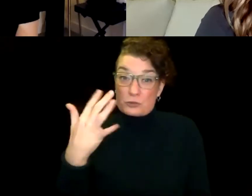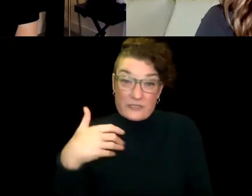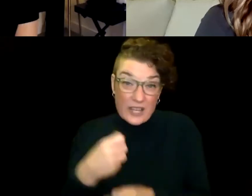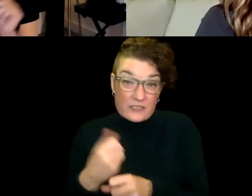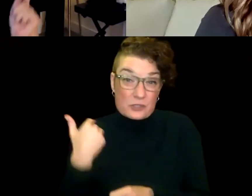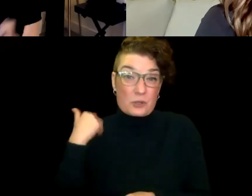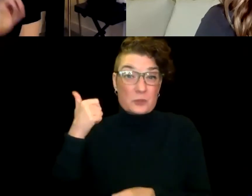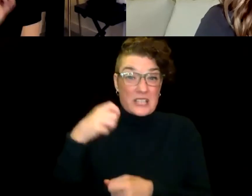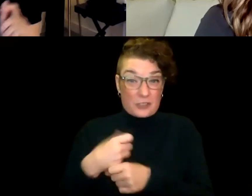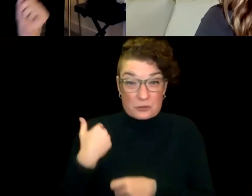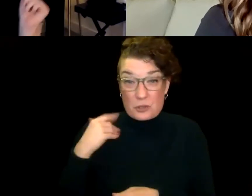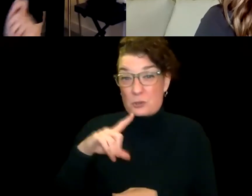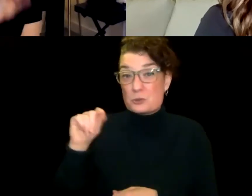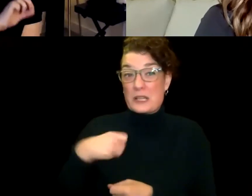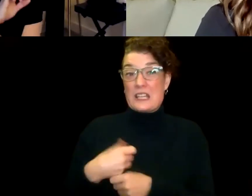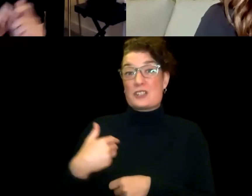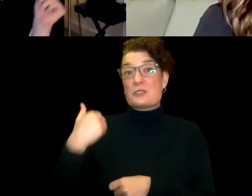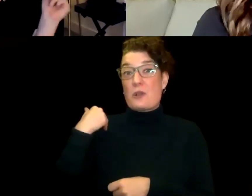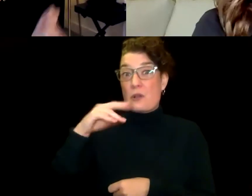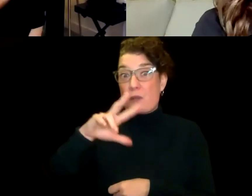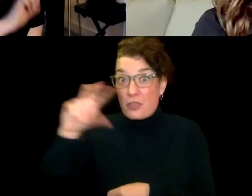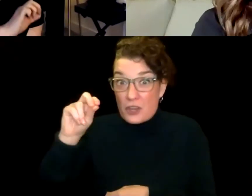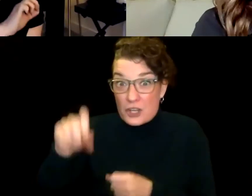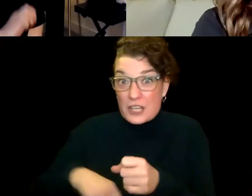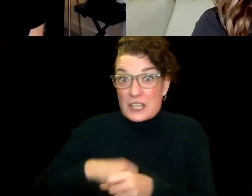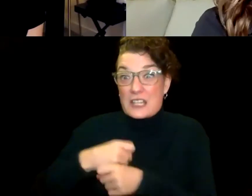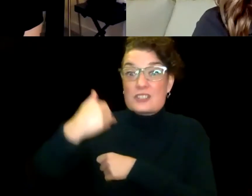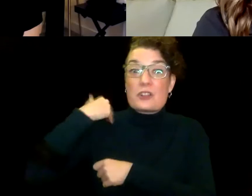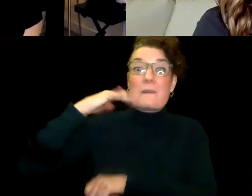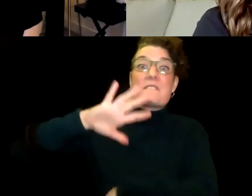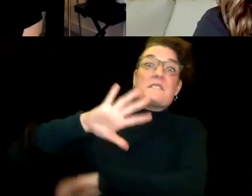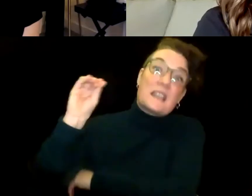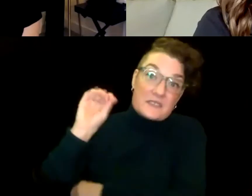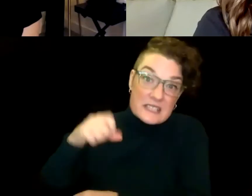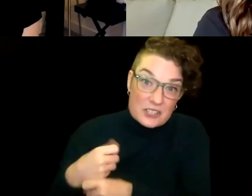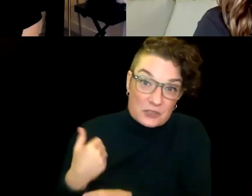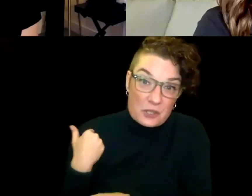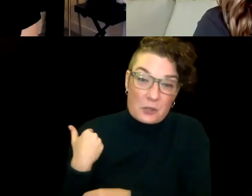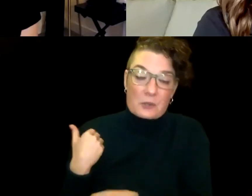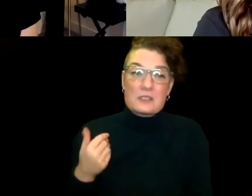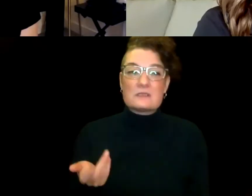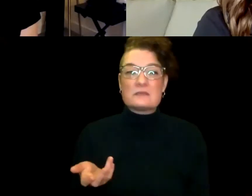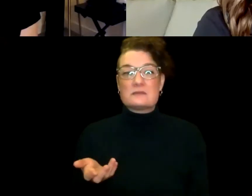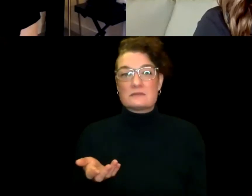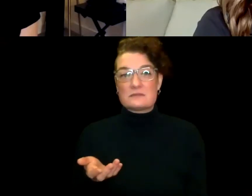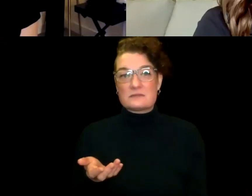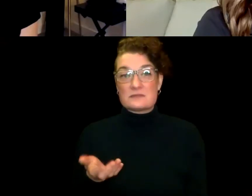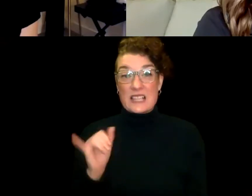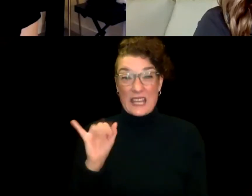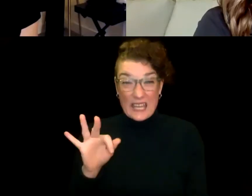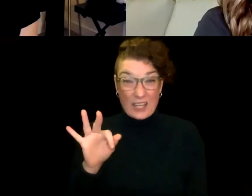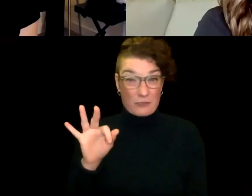years ago and 20 years ago and 30 years ago and 50 years ago, and maybe 30 years ago, if you had